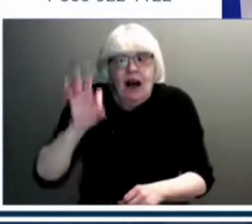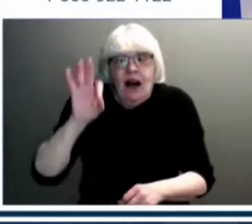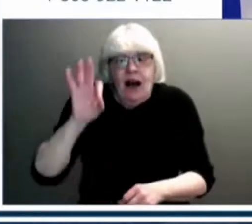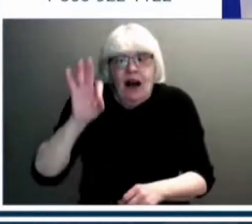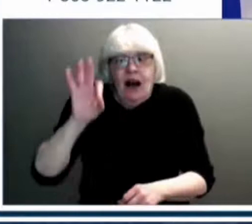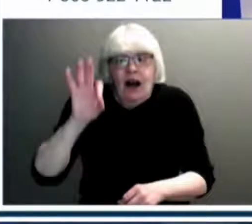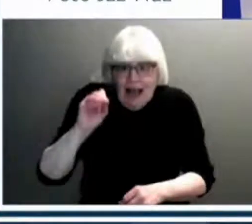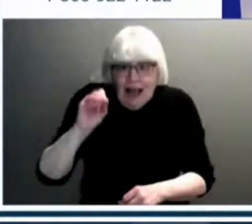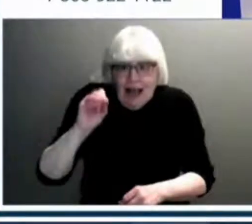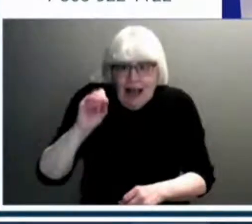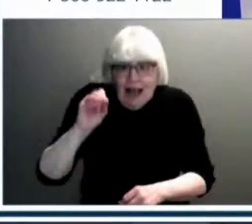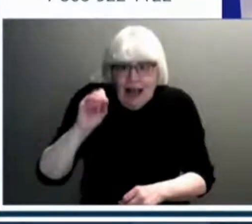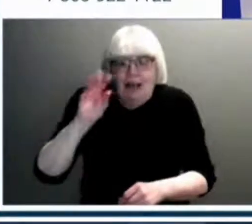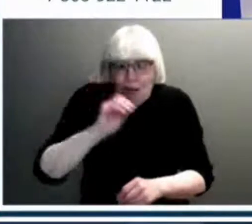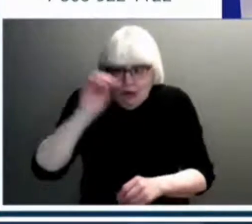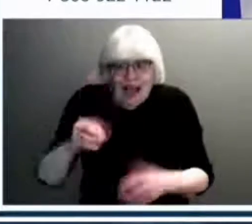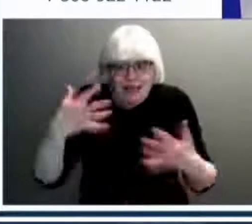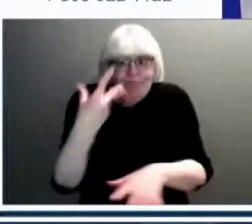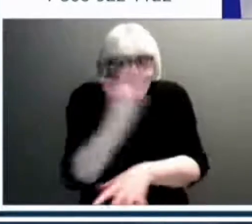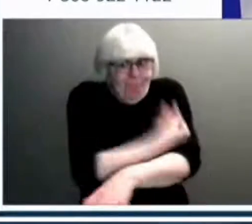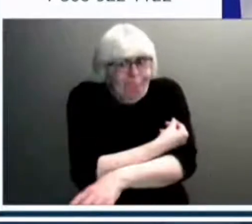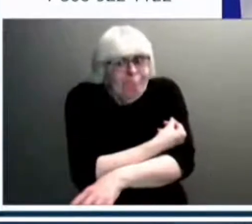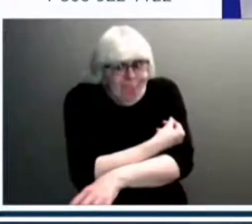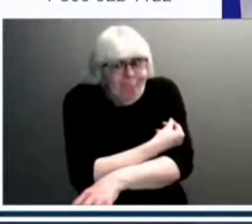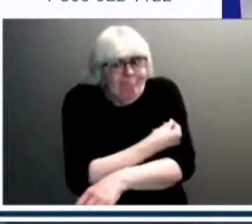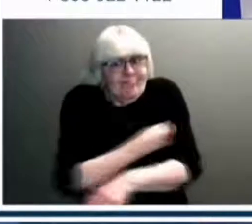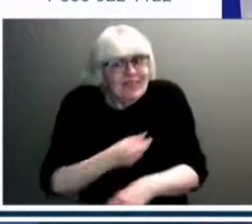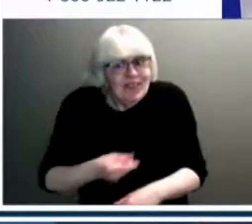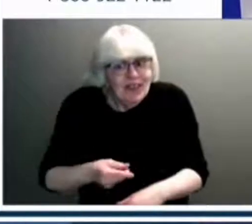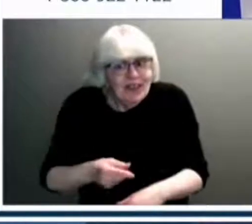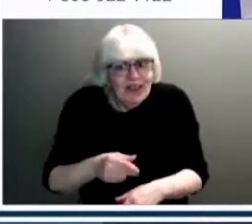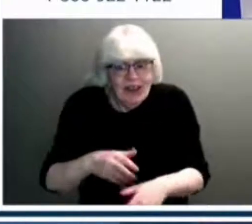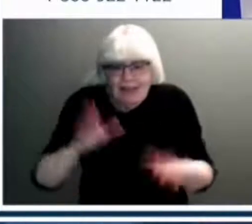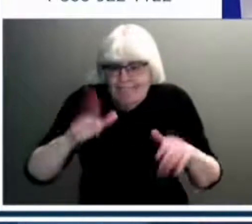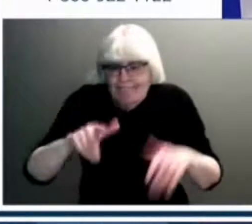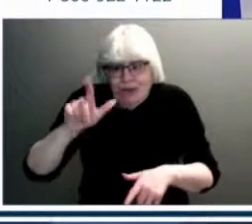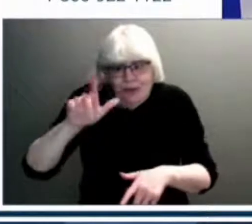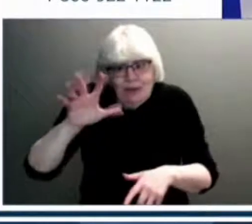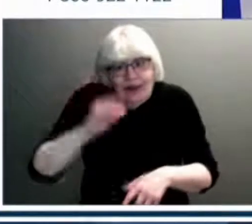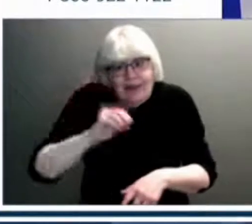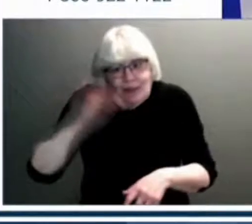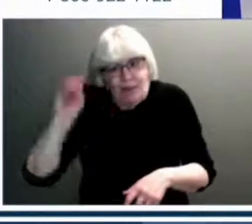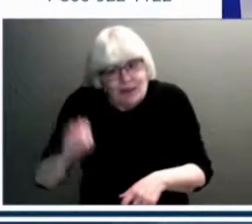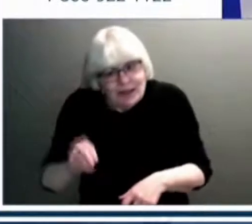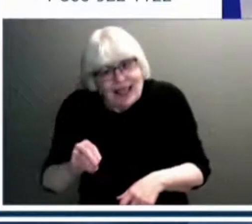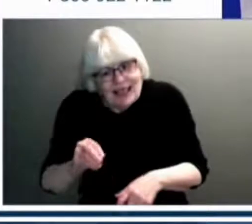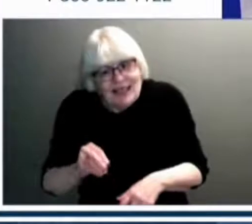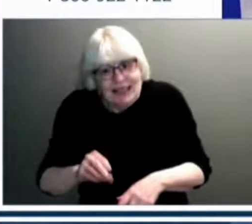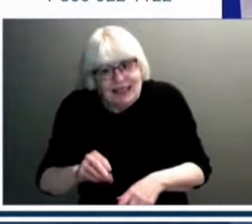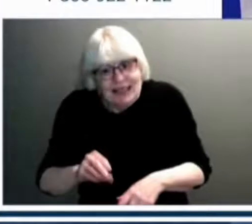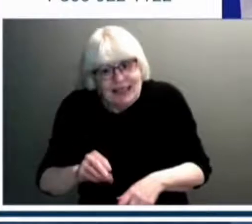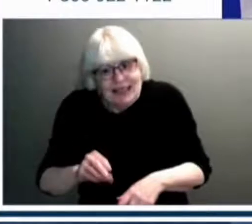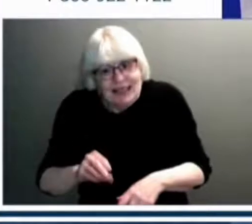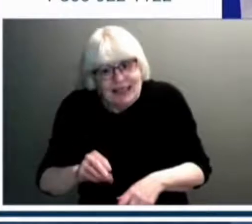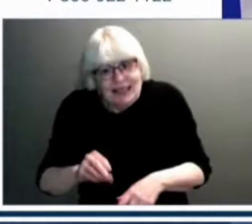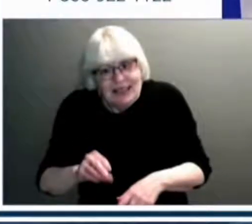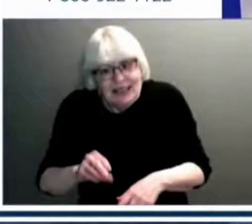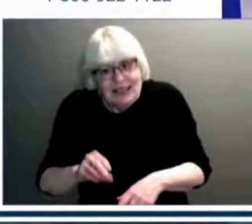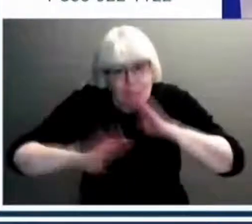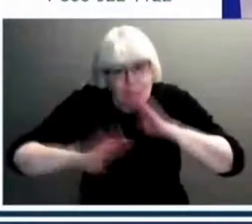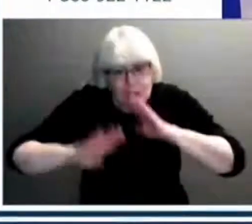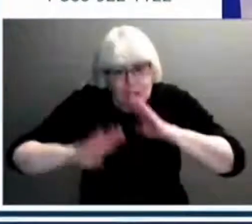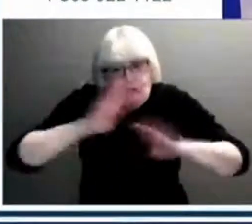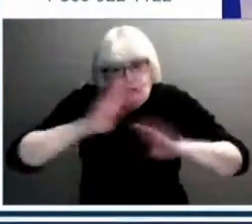certainly frustrating for sure. We've taken a number of steps. We've required vaccines to work in